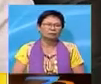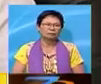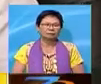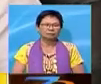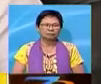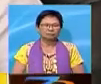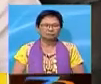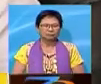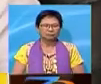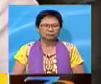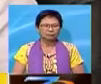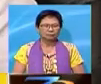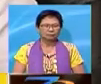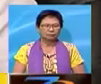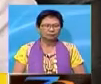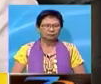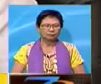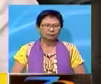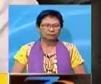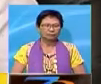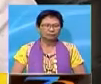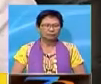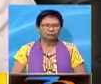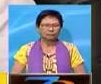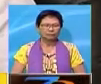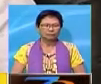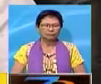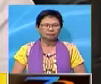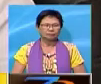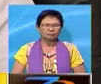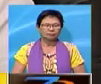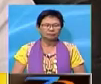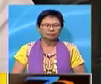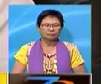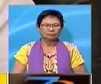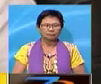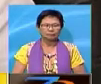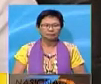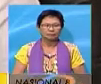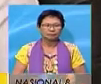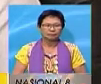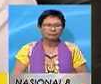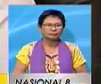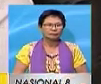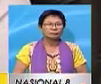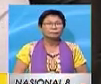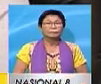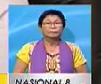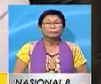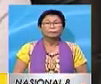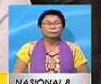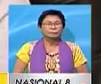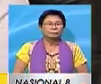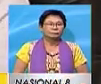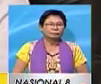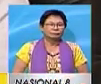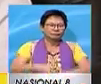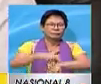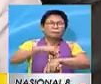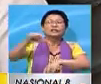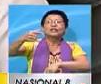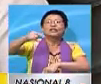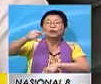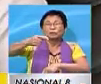focusing on the green side of their CSR. How would you approach that? Green efforts